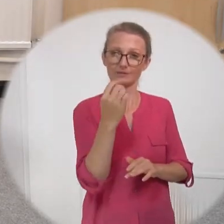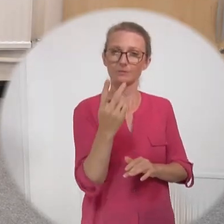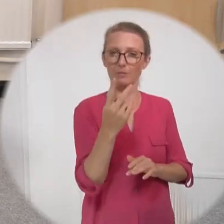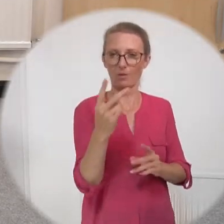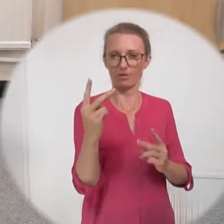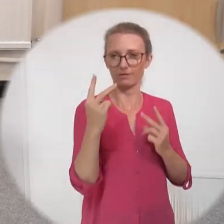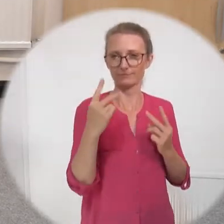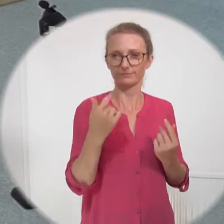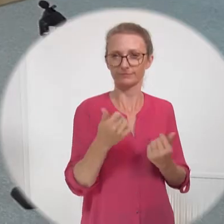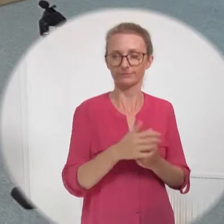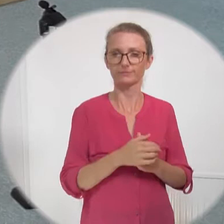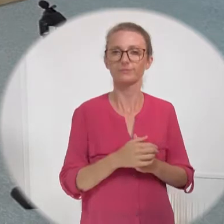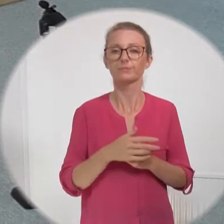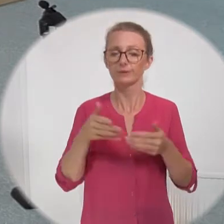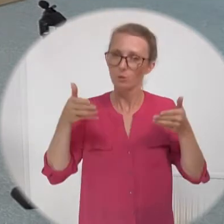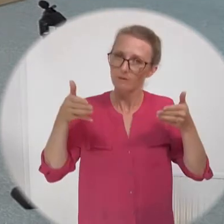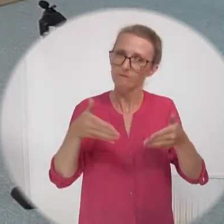again tuning into the feet.